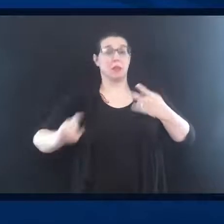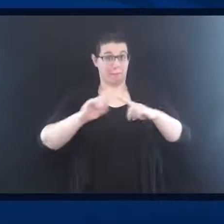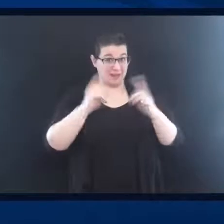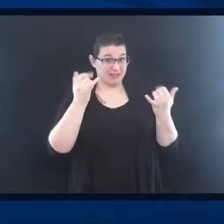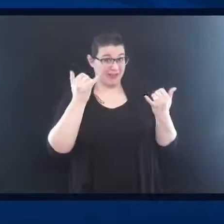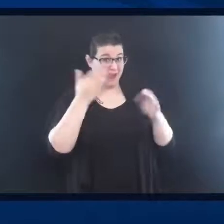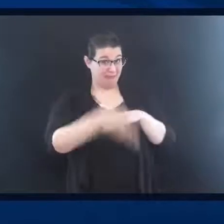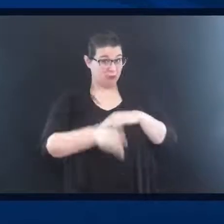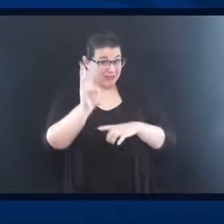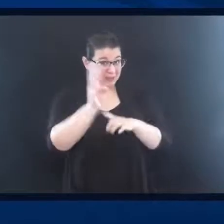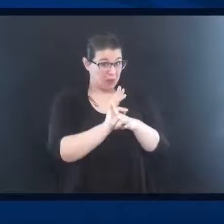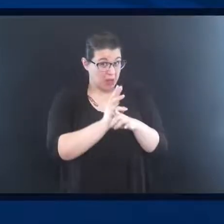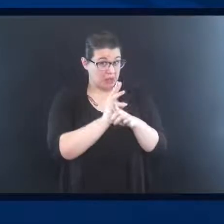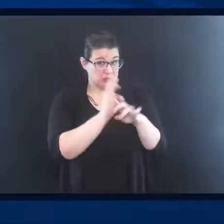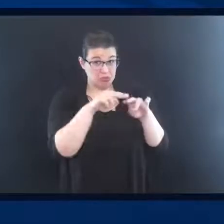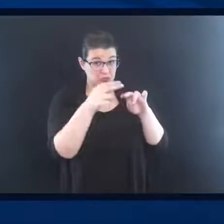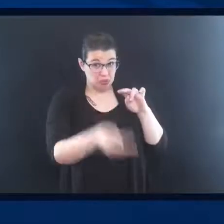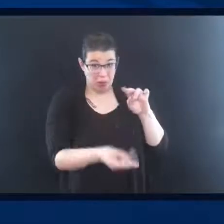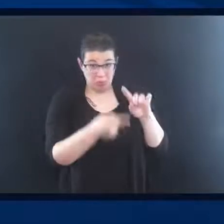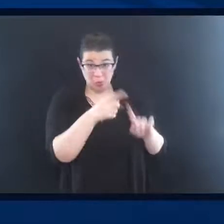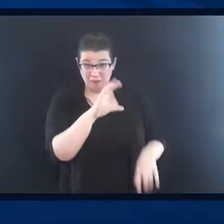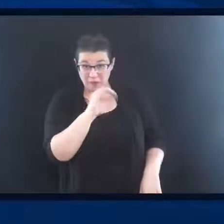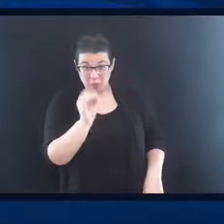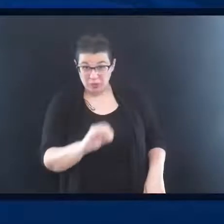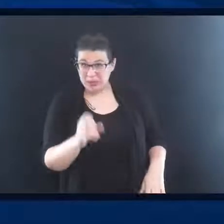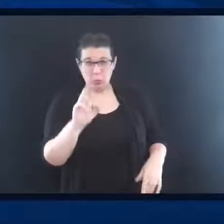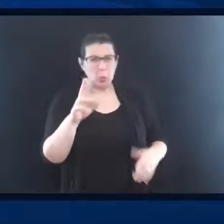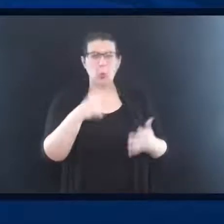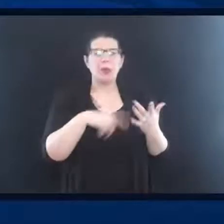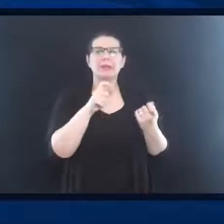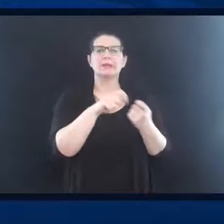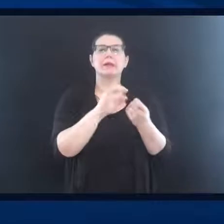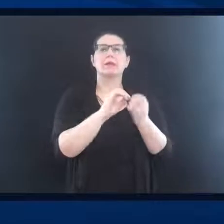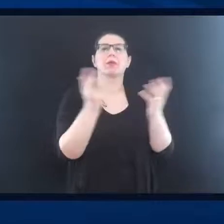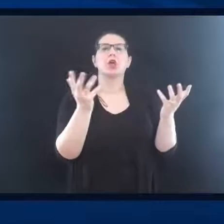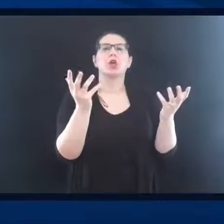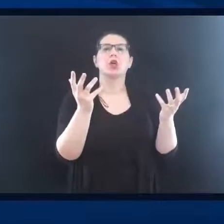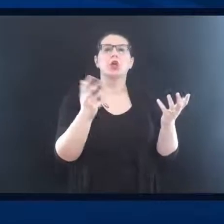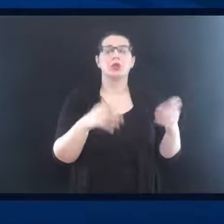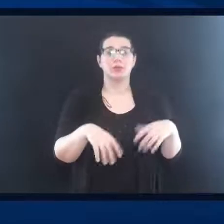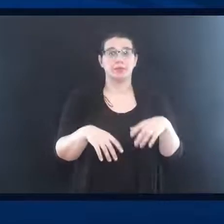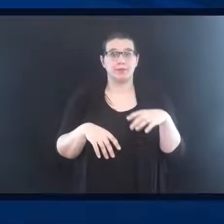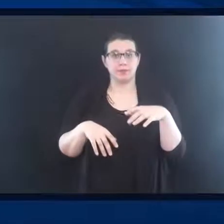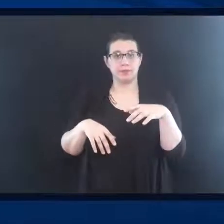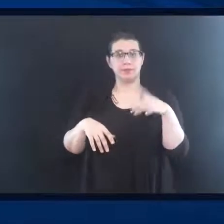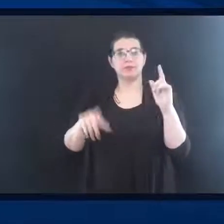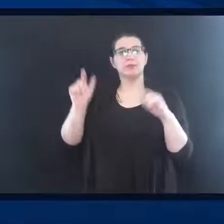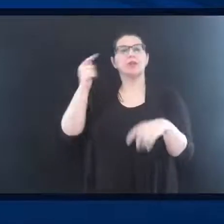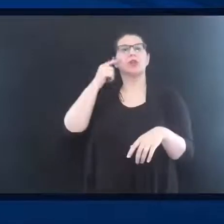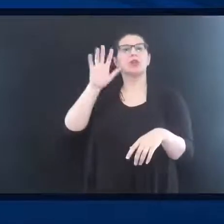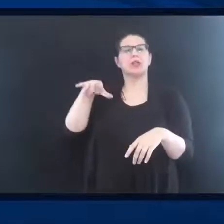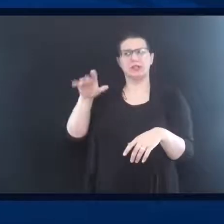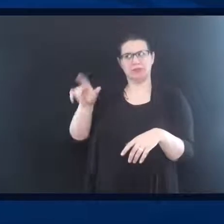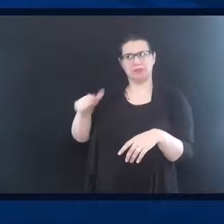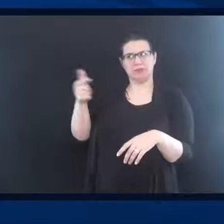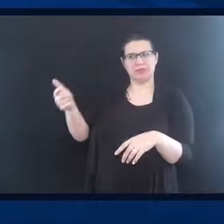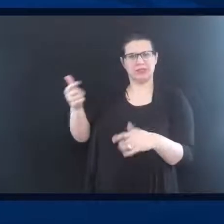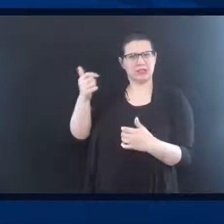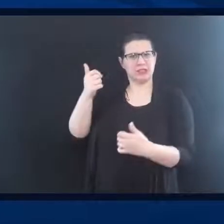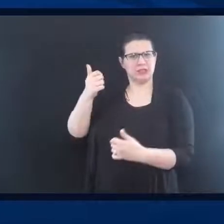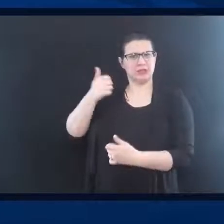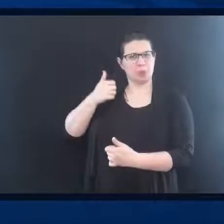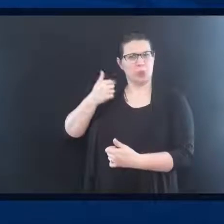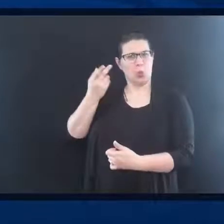50%? Can you give me a number? Thank you. General Hoyer, try it. So, you know, I don't know that we can absolutely give you